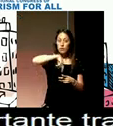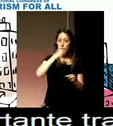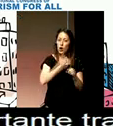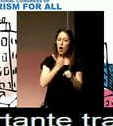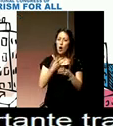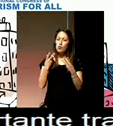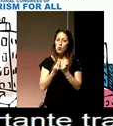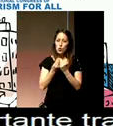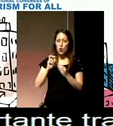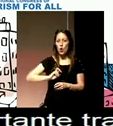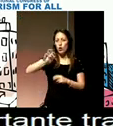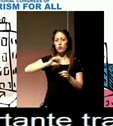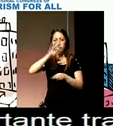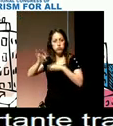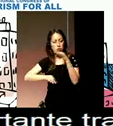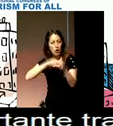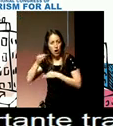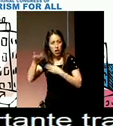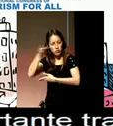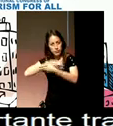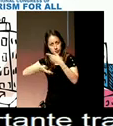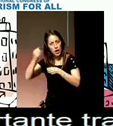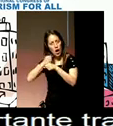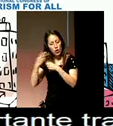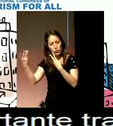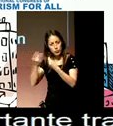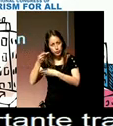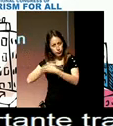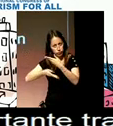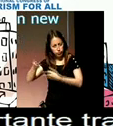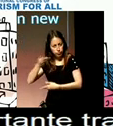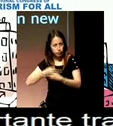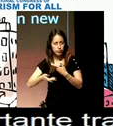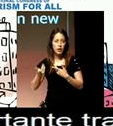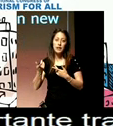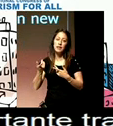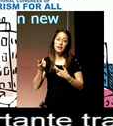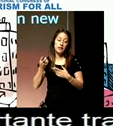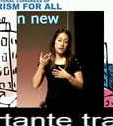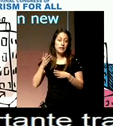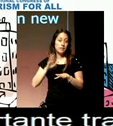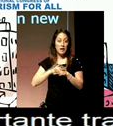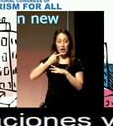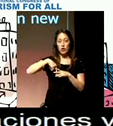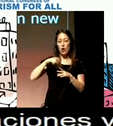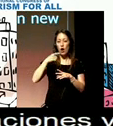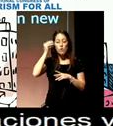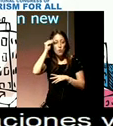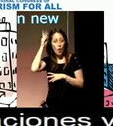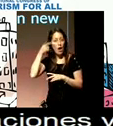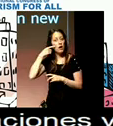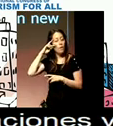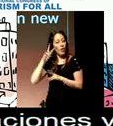we are given new inspiration. We have new knowledge, and we have participation